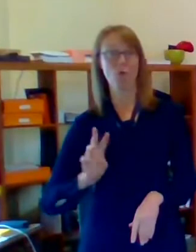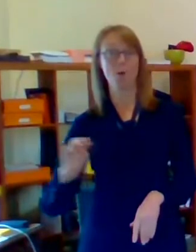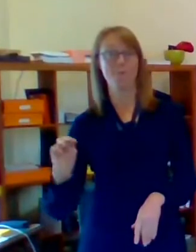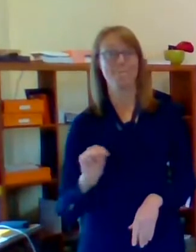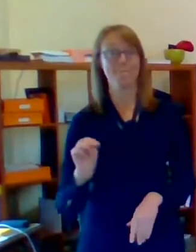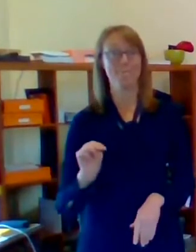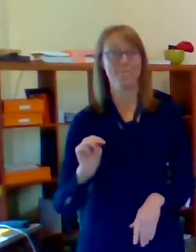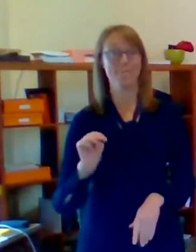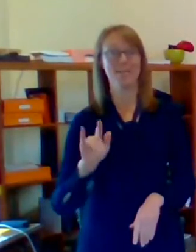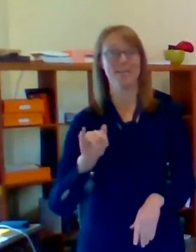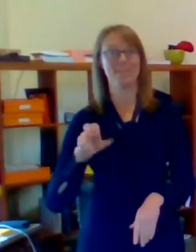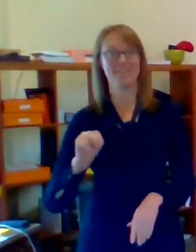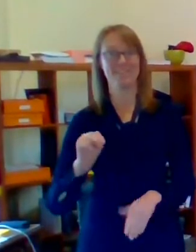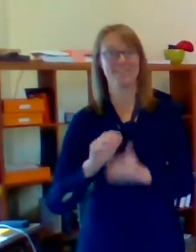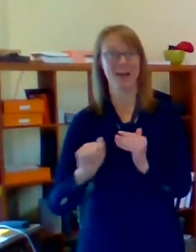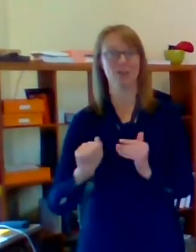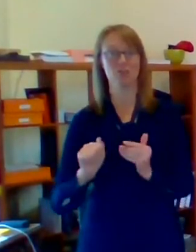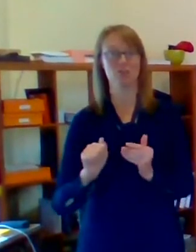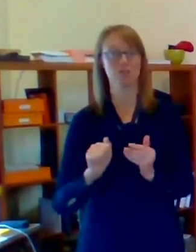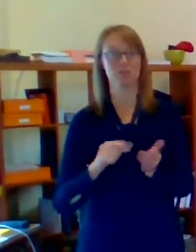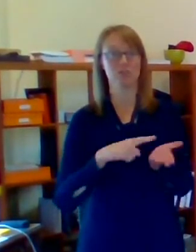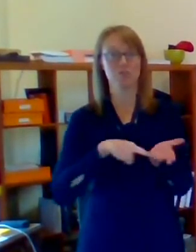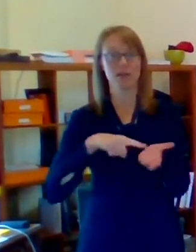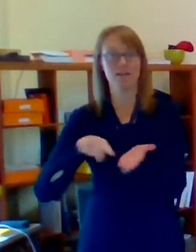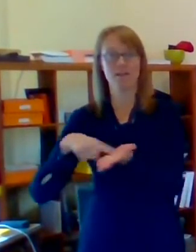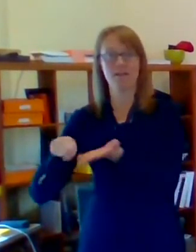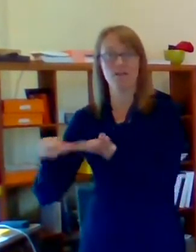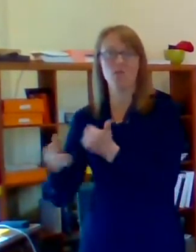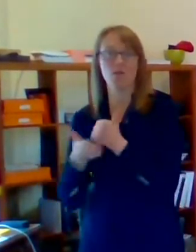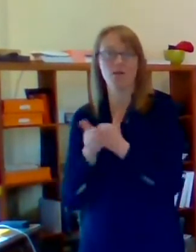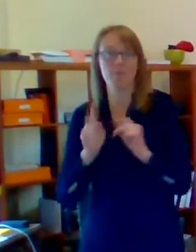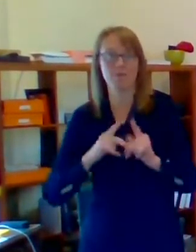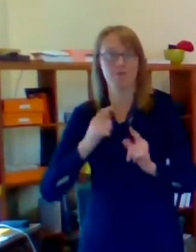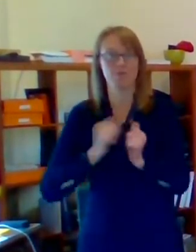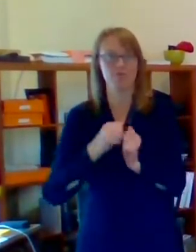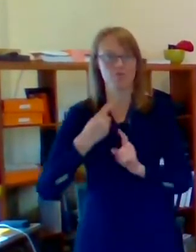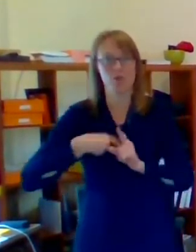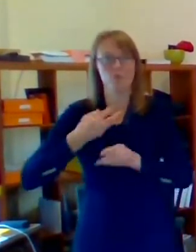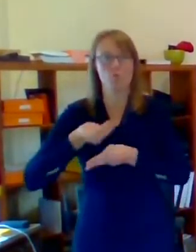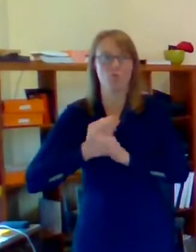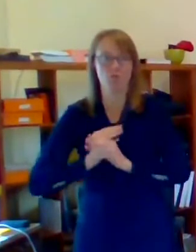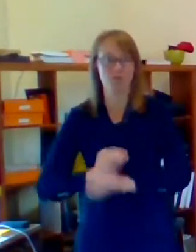Of many more in the pipeline, and those will be coming forward.